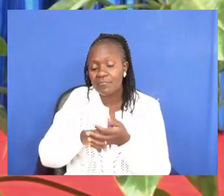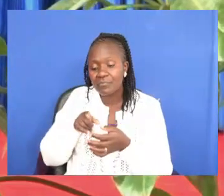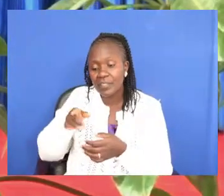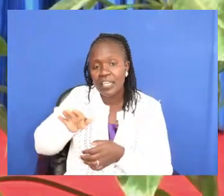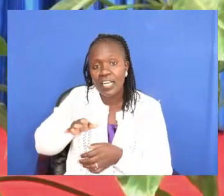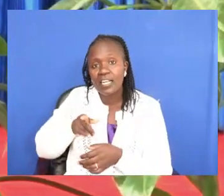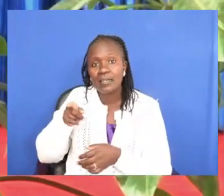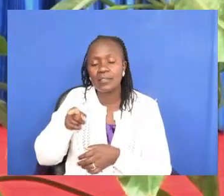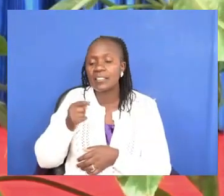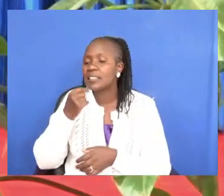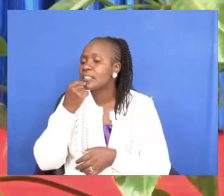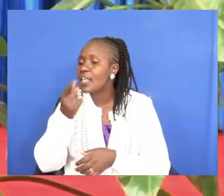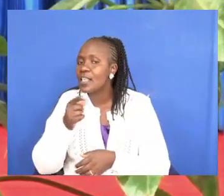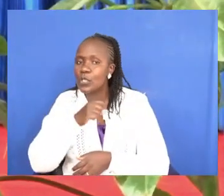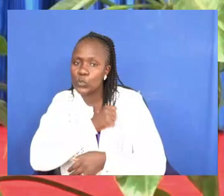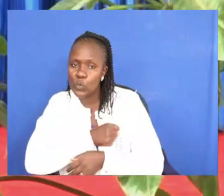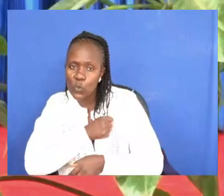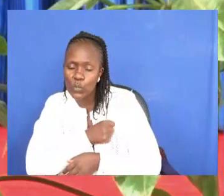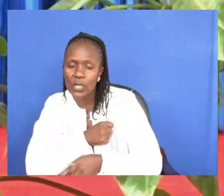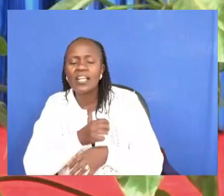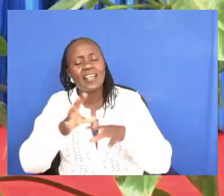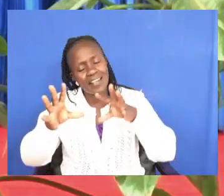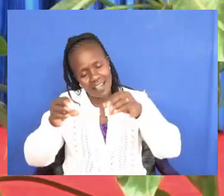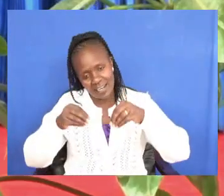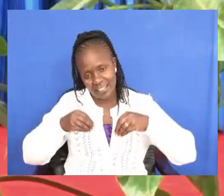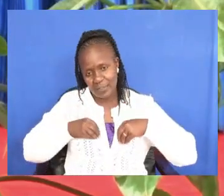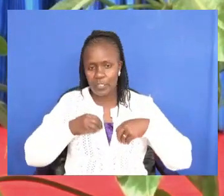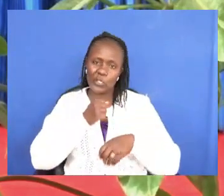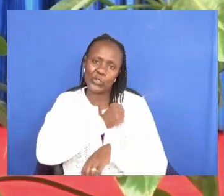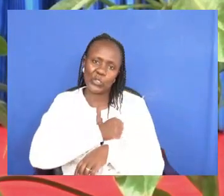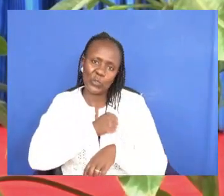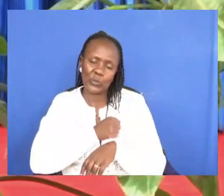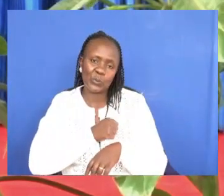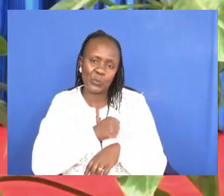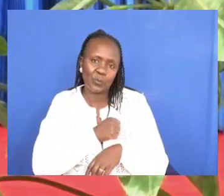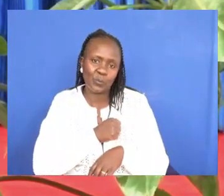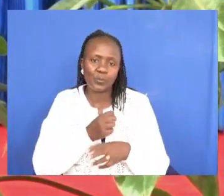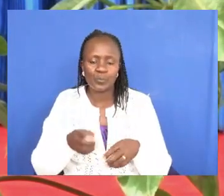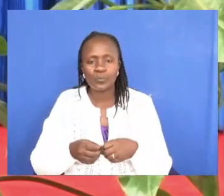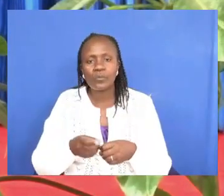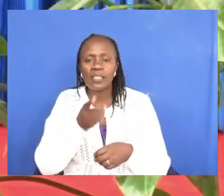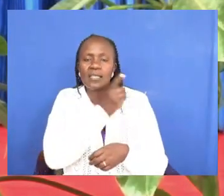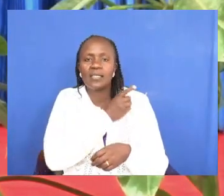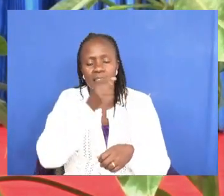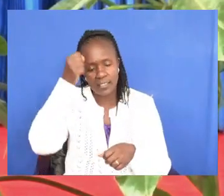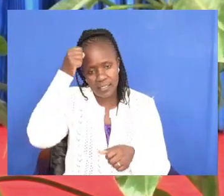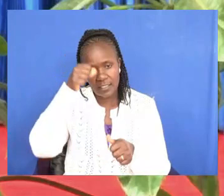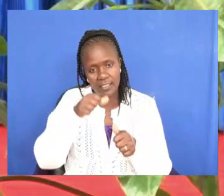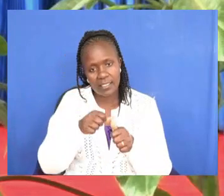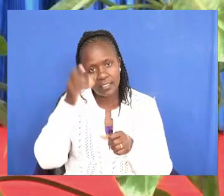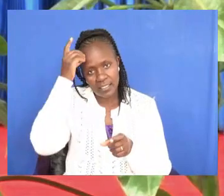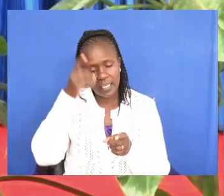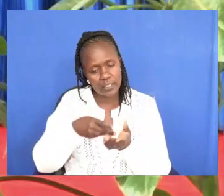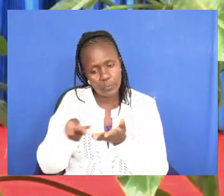of Nabal, he accepted the apology, and therefore David decided not to pay